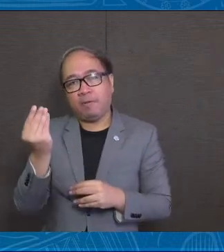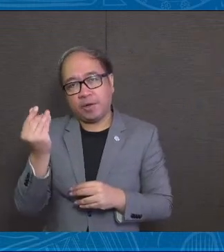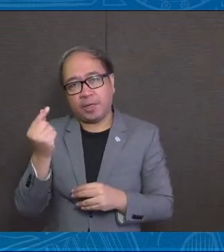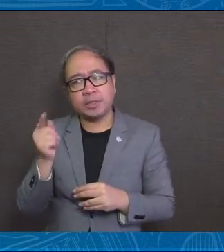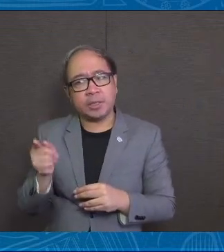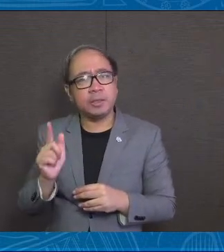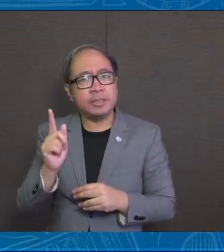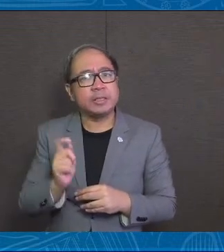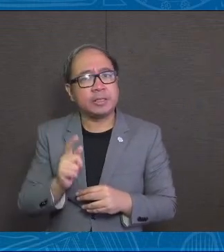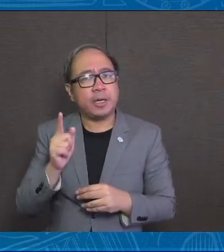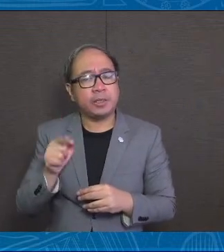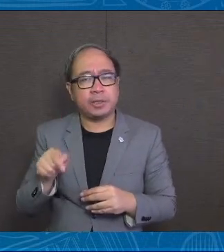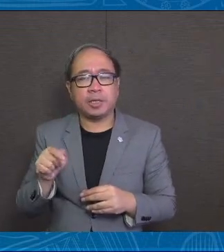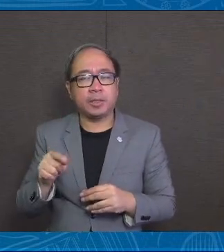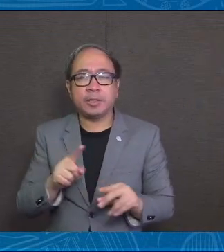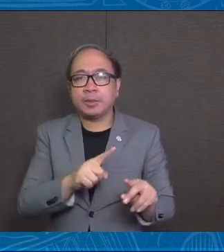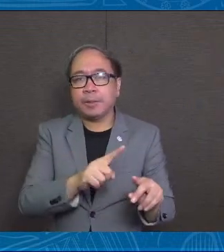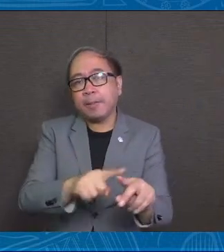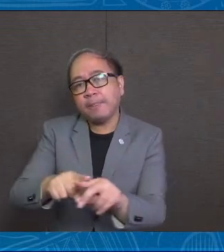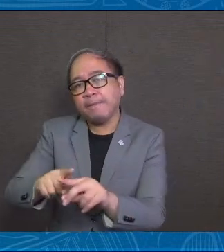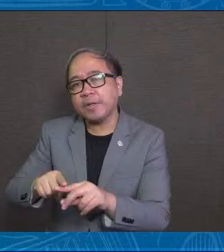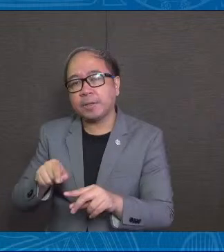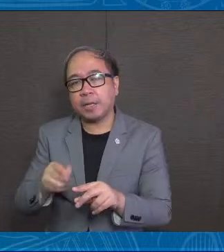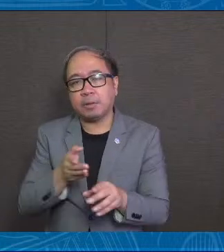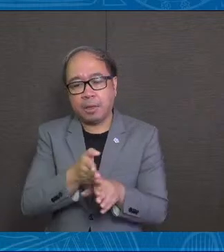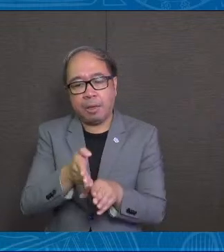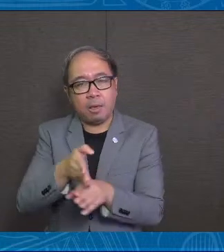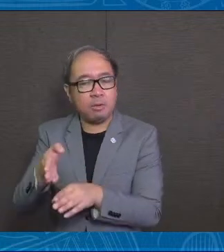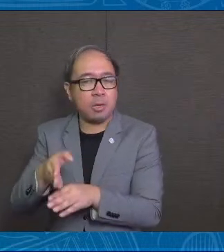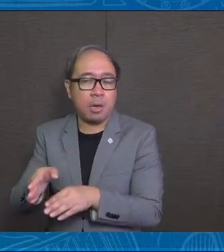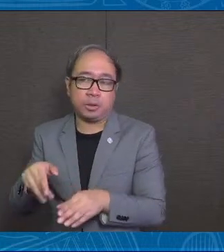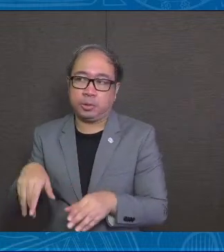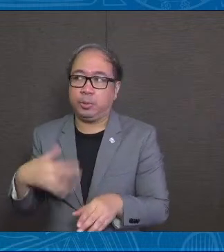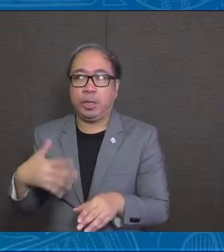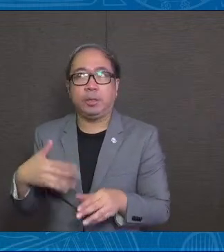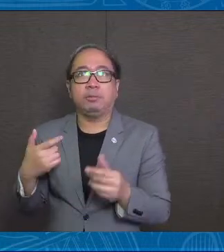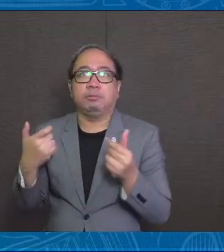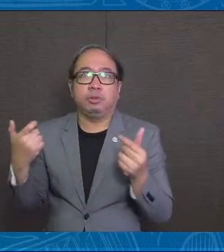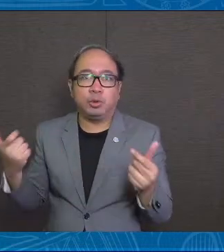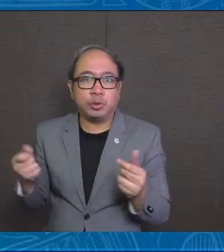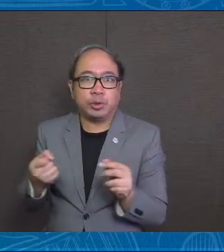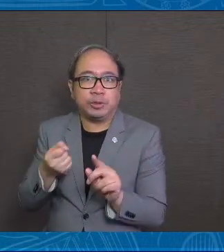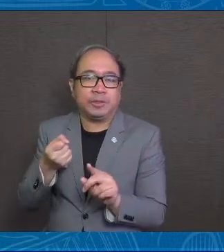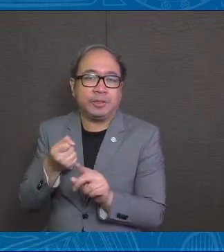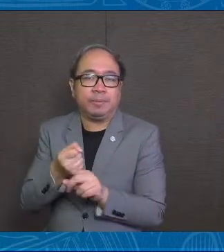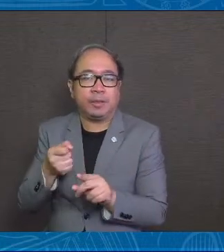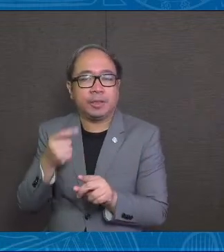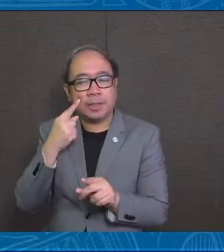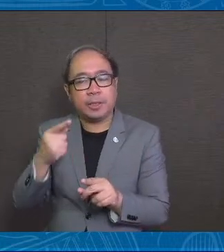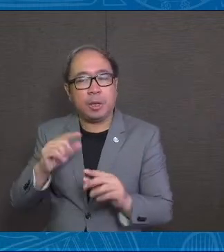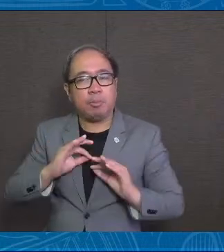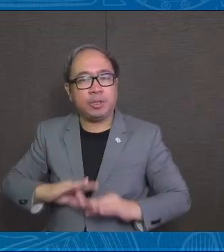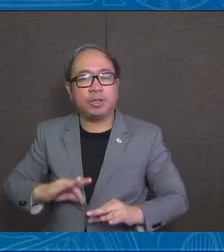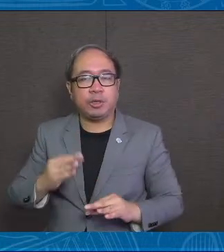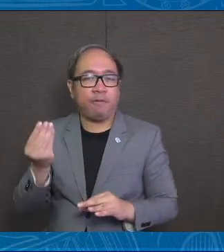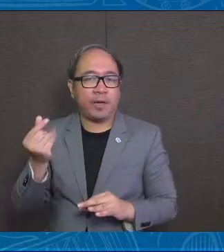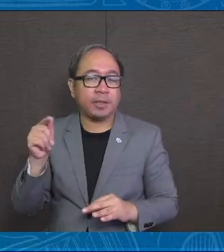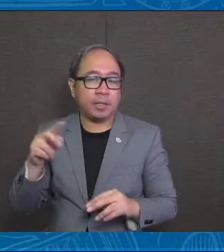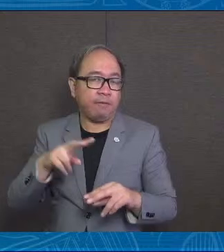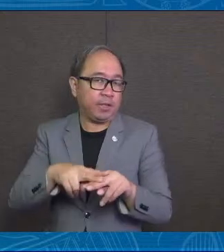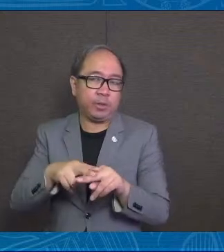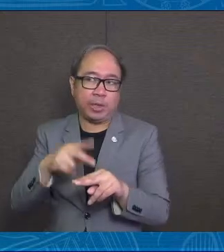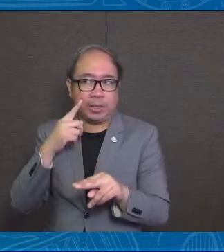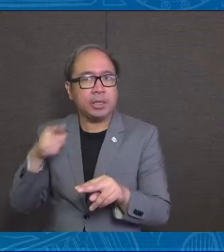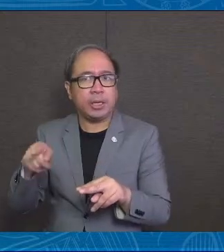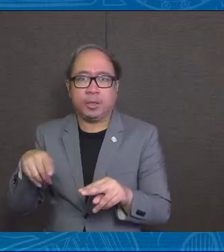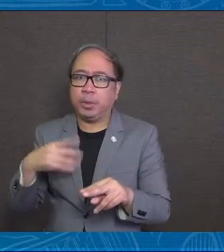well in this financial year. So there's a huge, this for us from the Ministry of Finance Fiji, that's a big highlight achievement, a